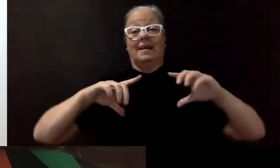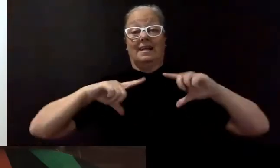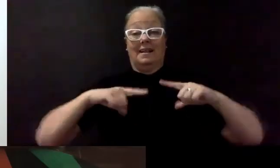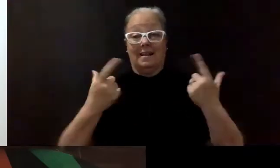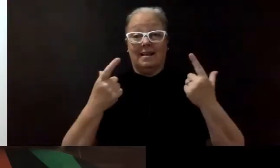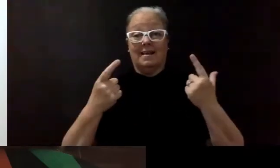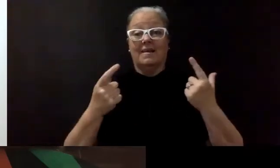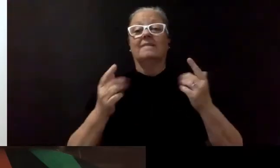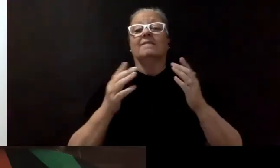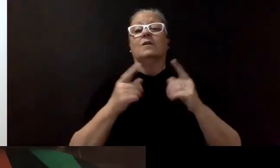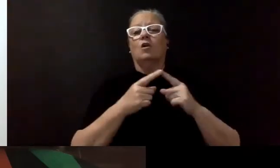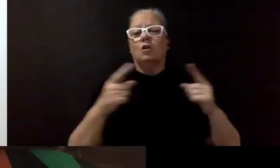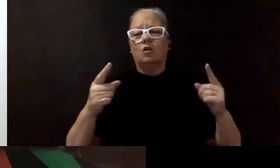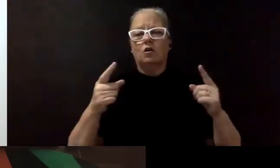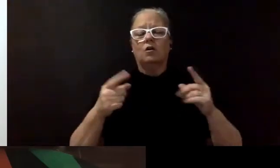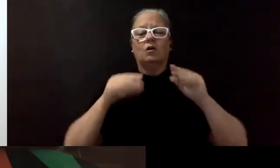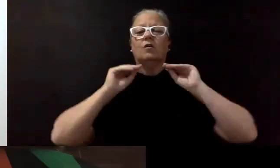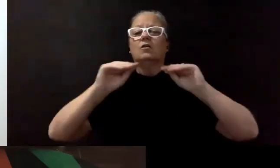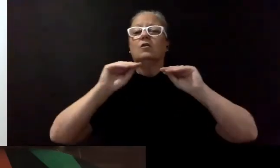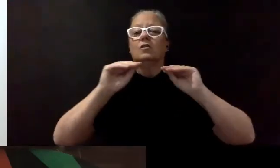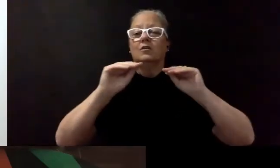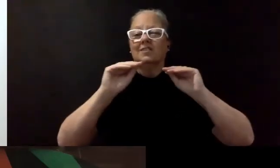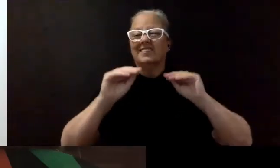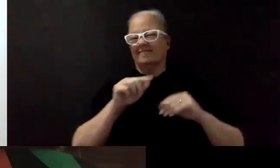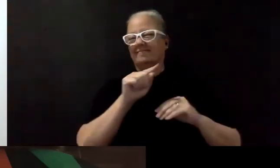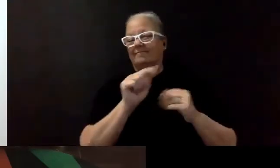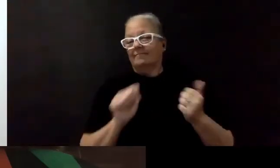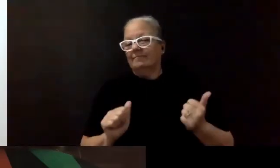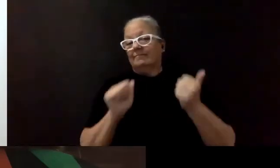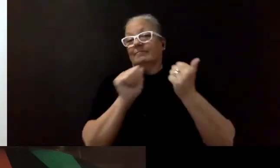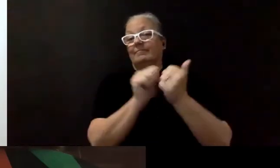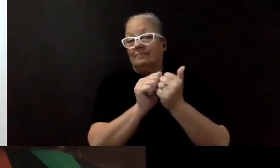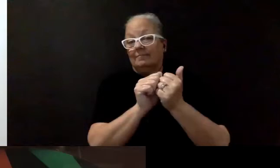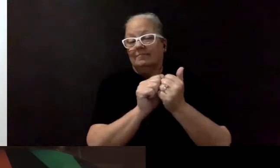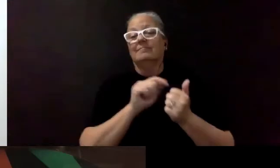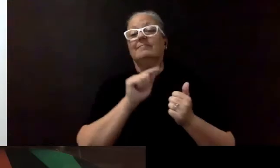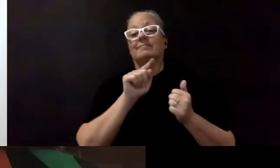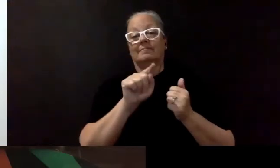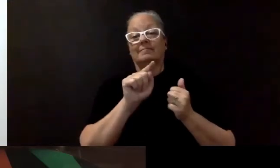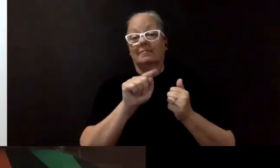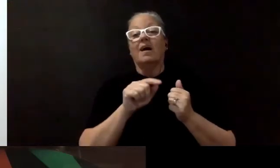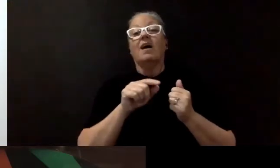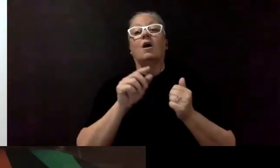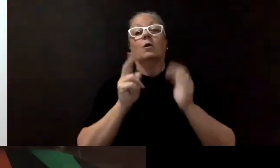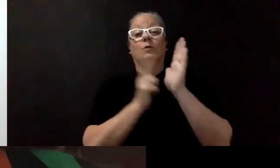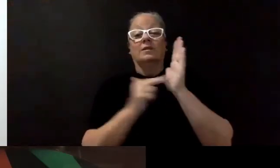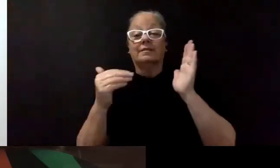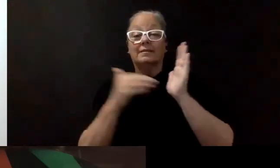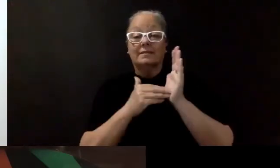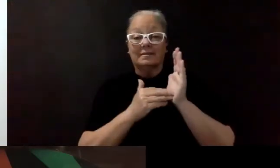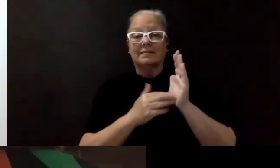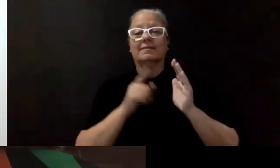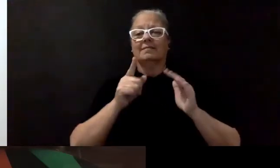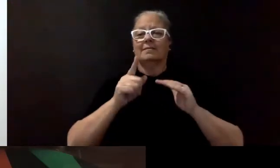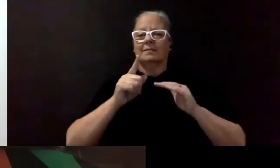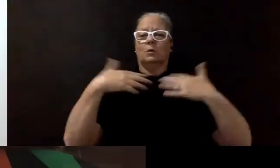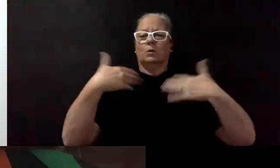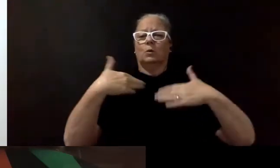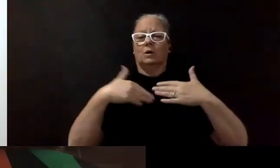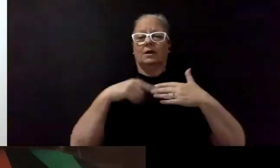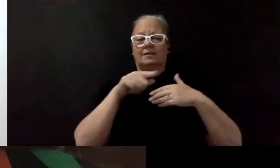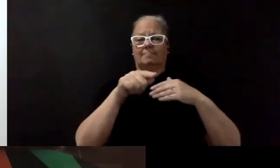in cooperation with Youth Arts New Zealand, Foundation for People with Disabilities of